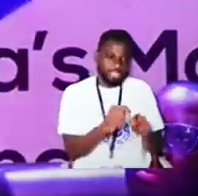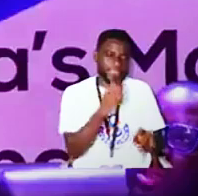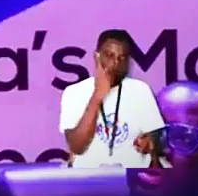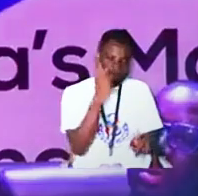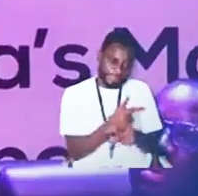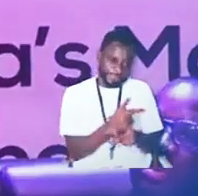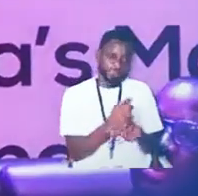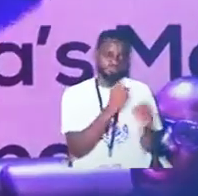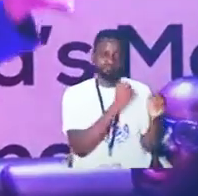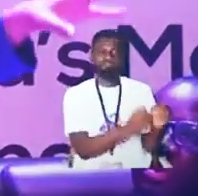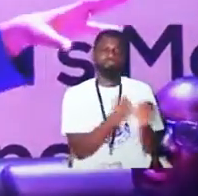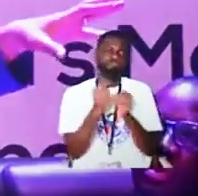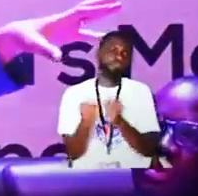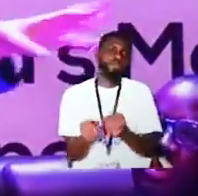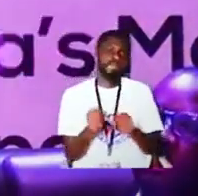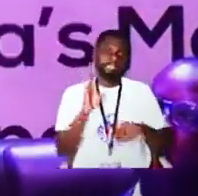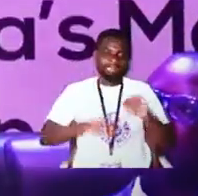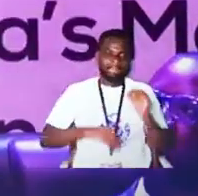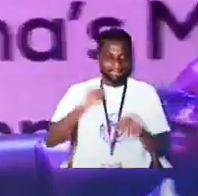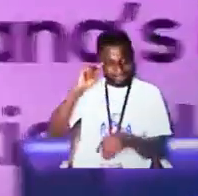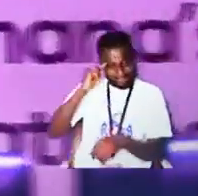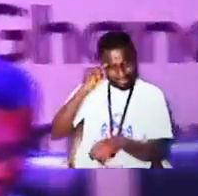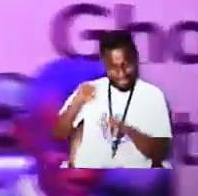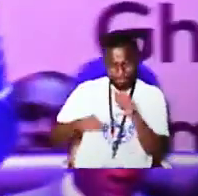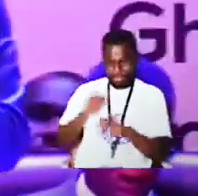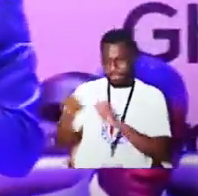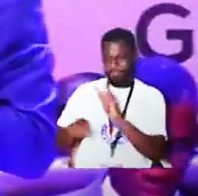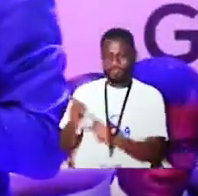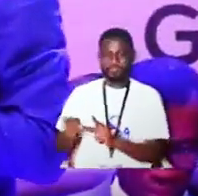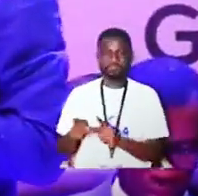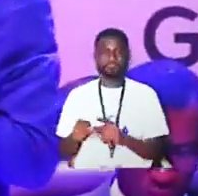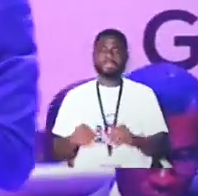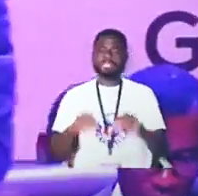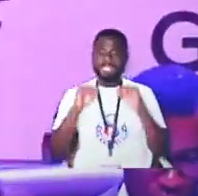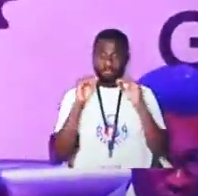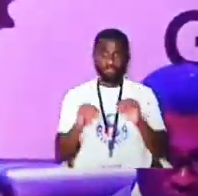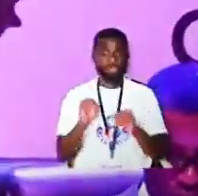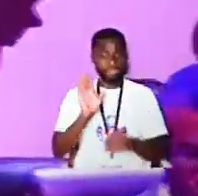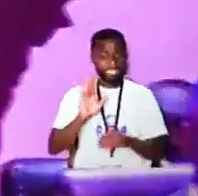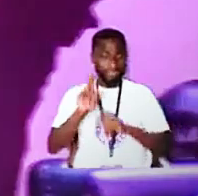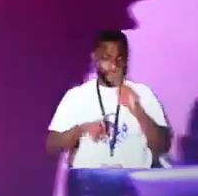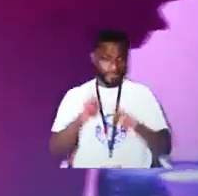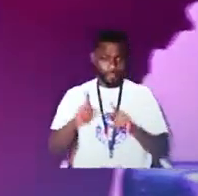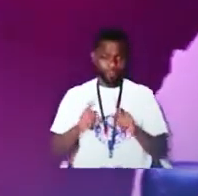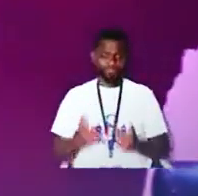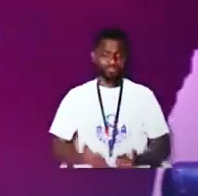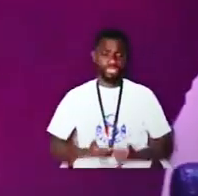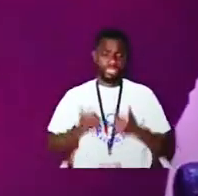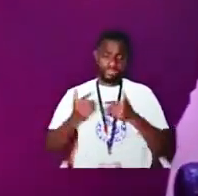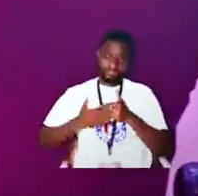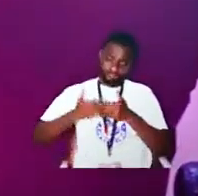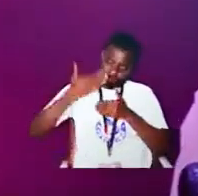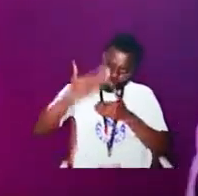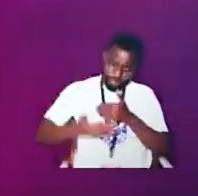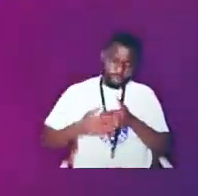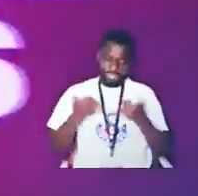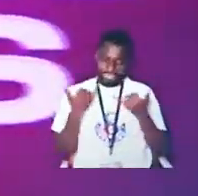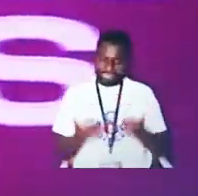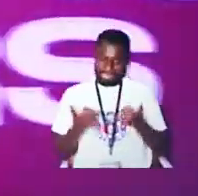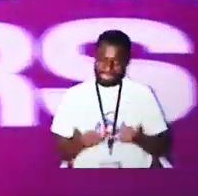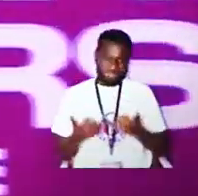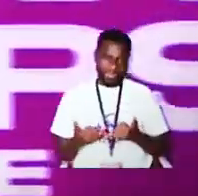what we need to the benefit of the land. They taught them to live beyond just the present. They